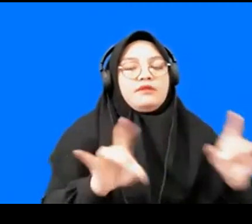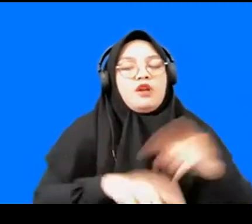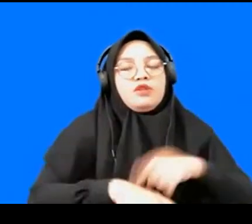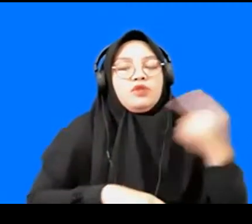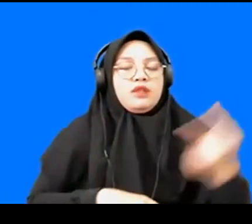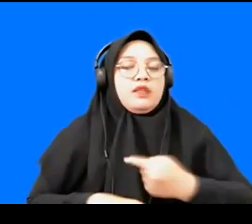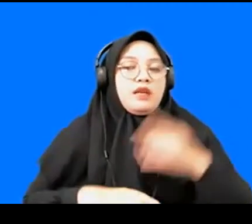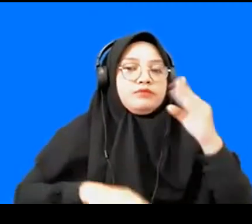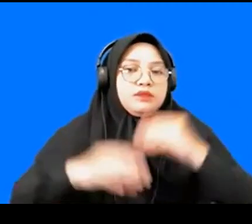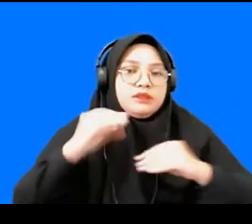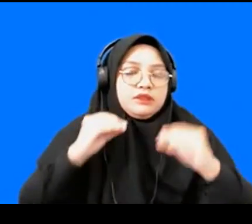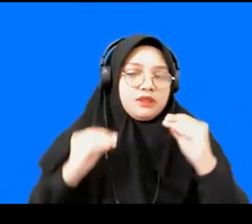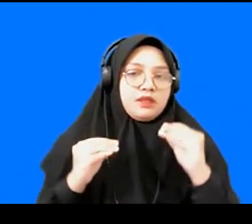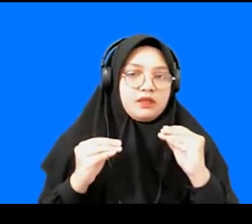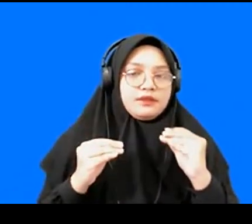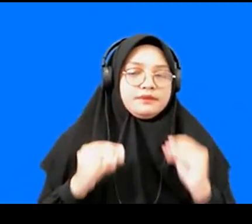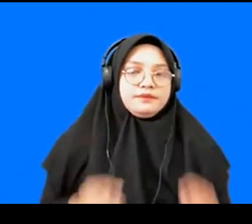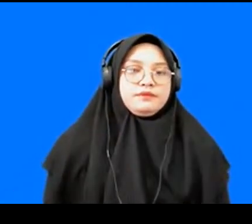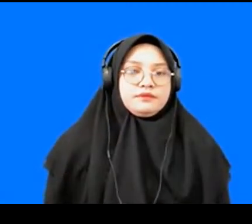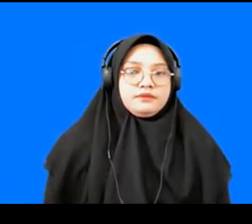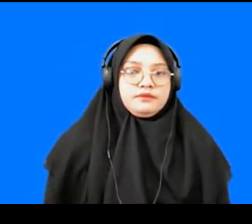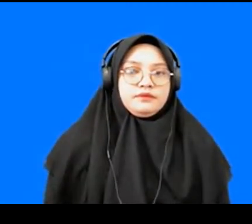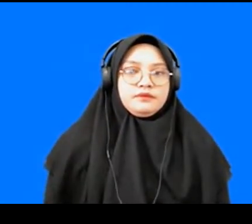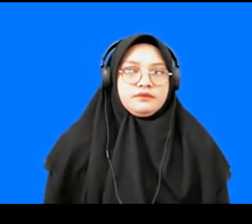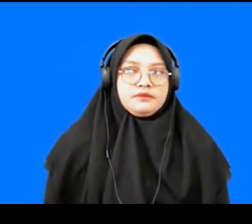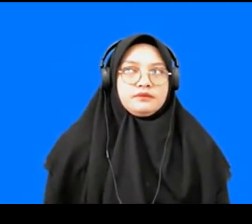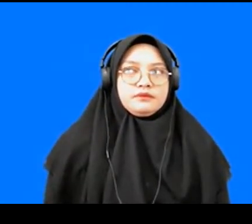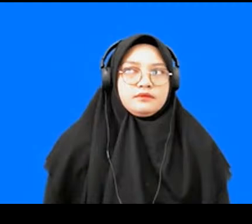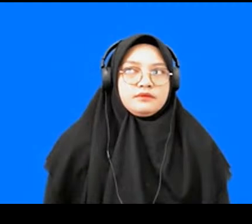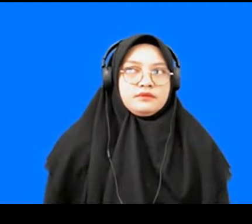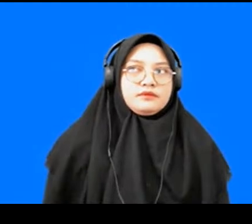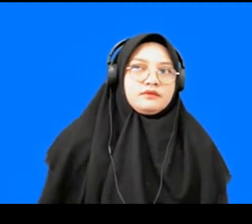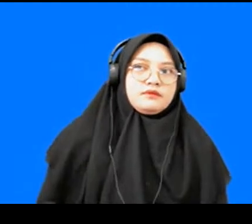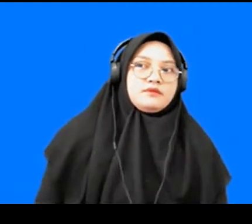of, these shifts and do not